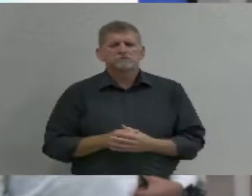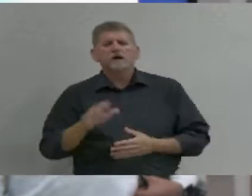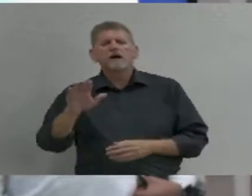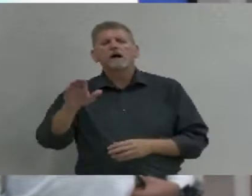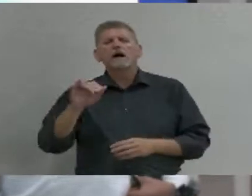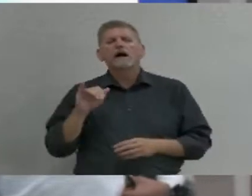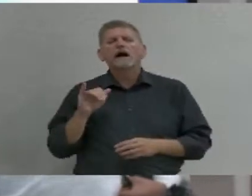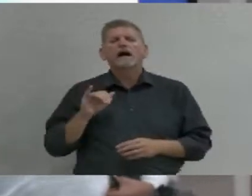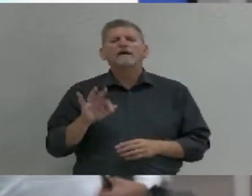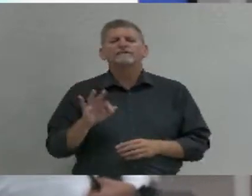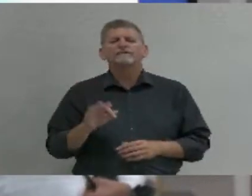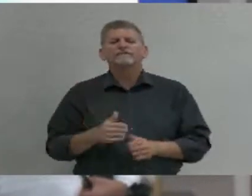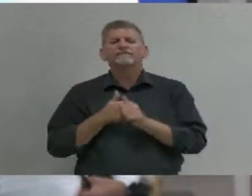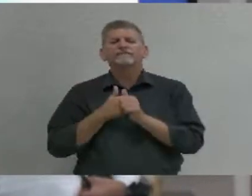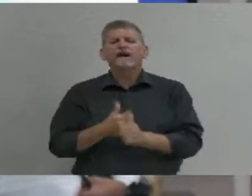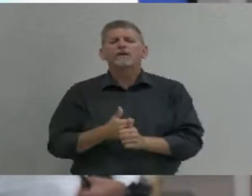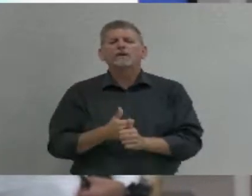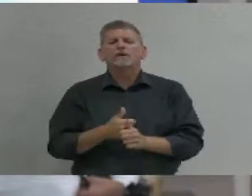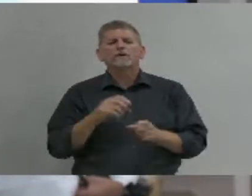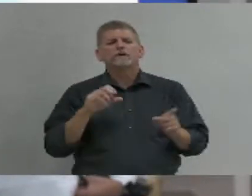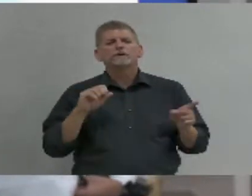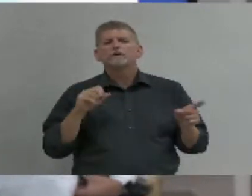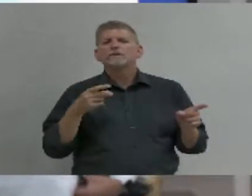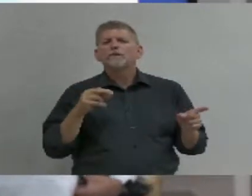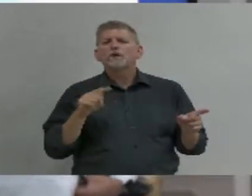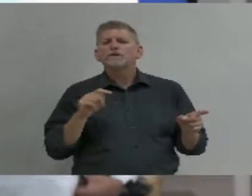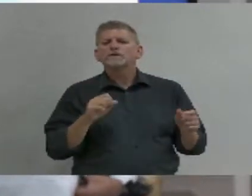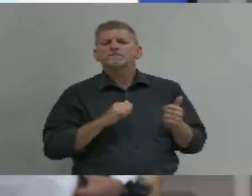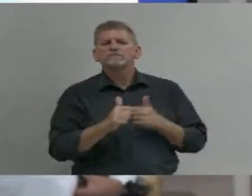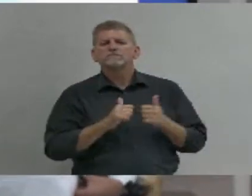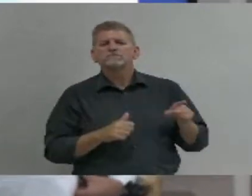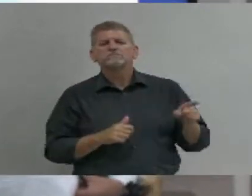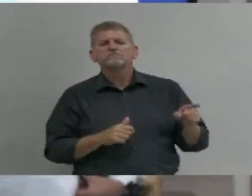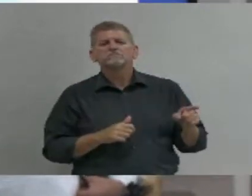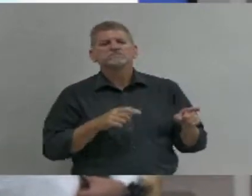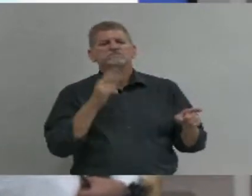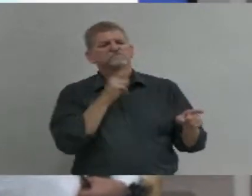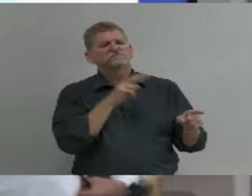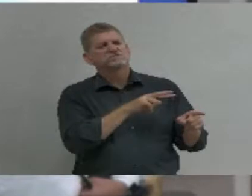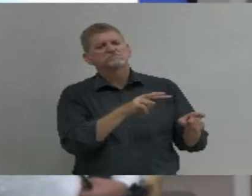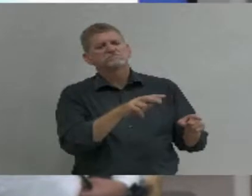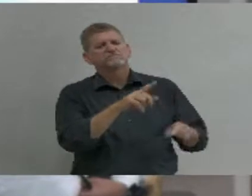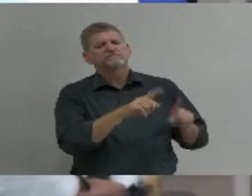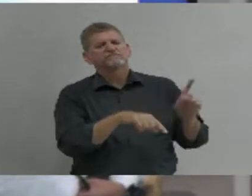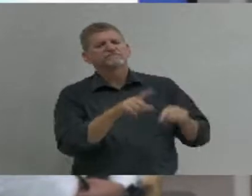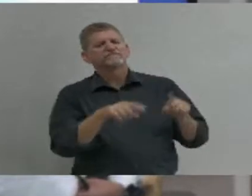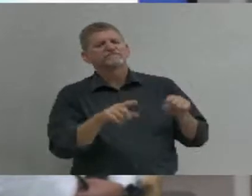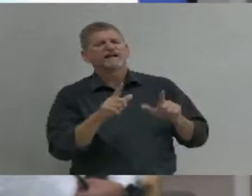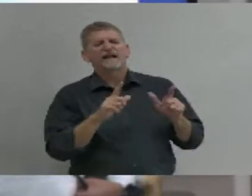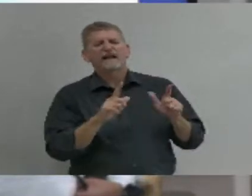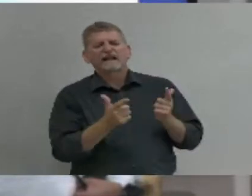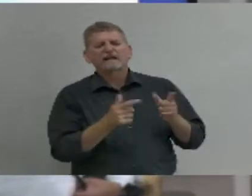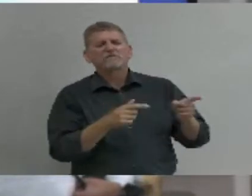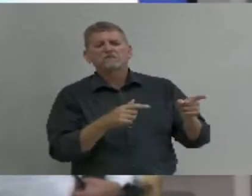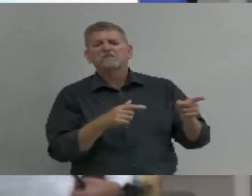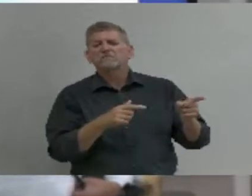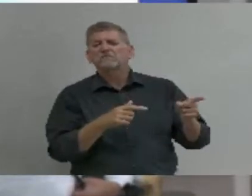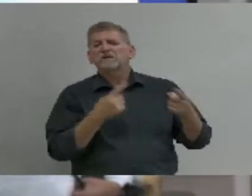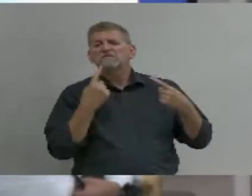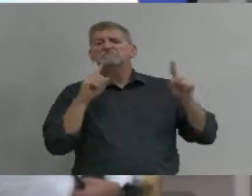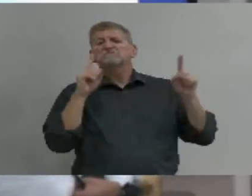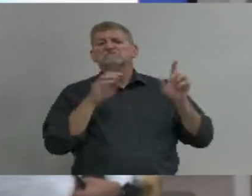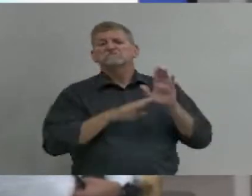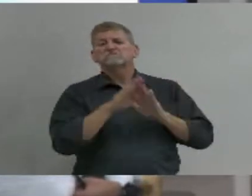we see that many of the different professional leagues have been able to have sports successfully. What they have